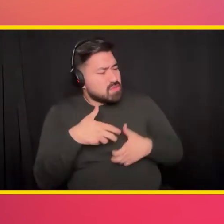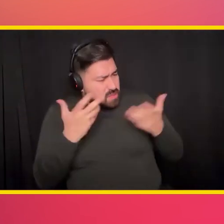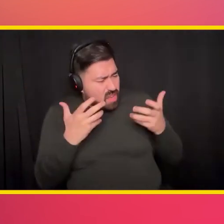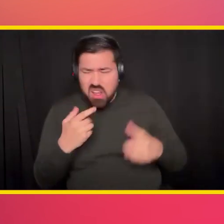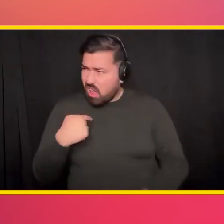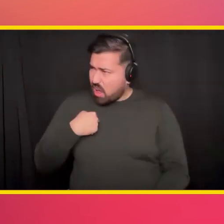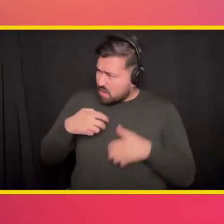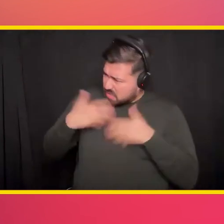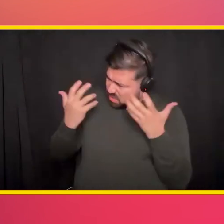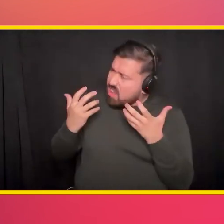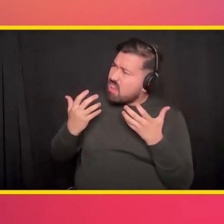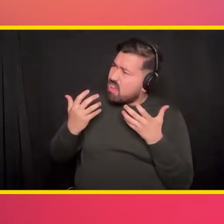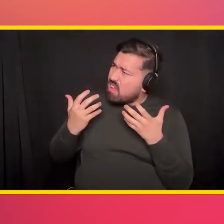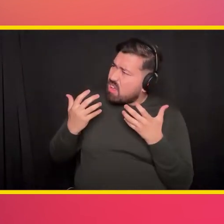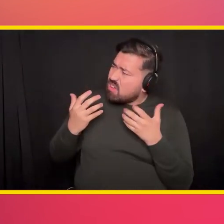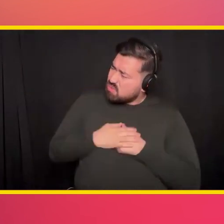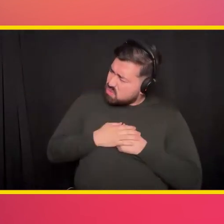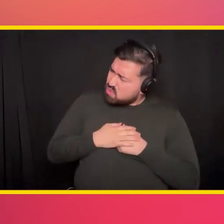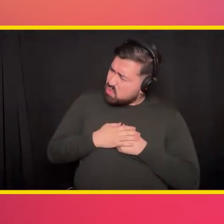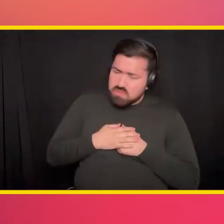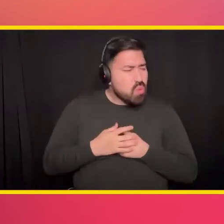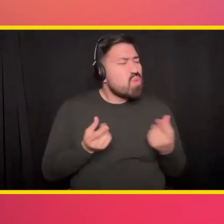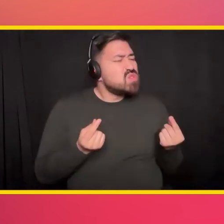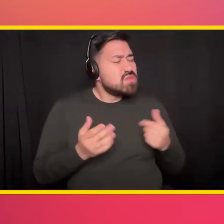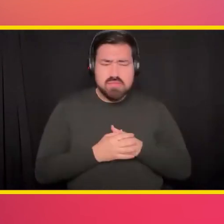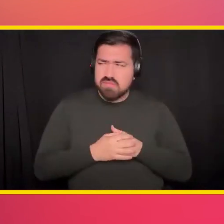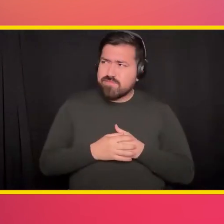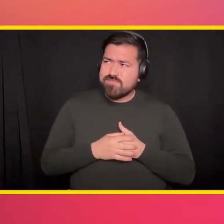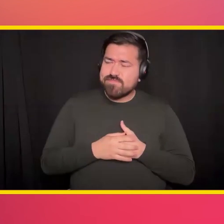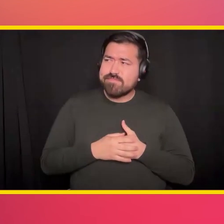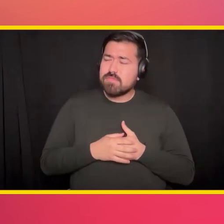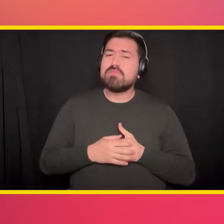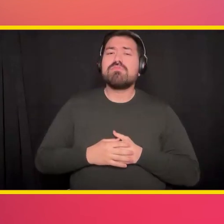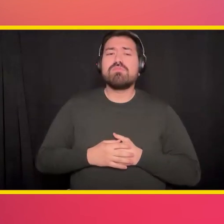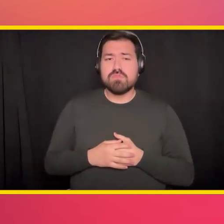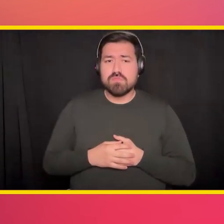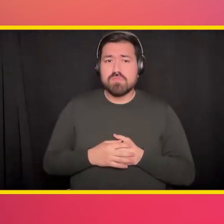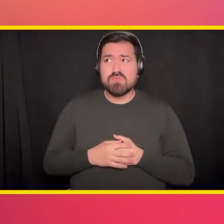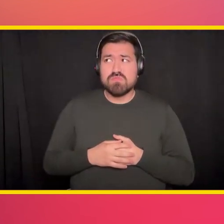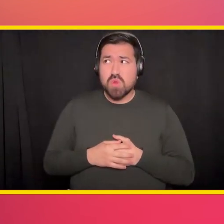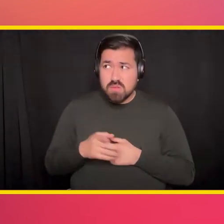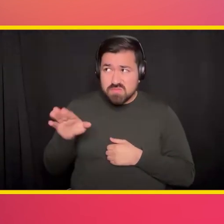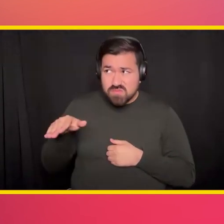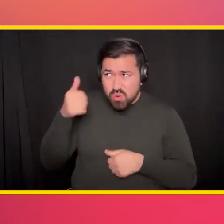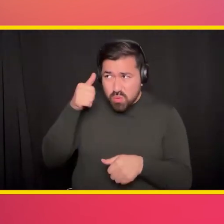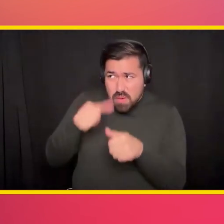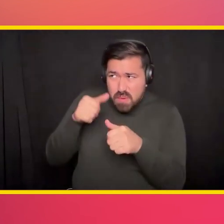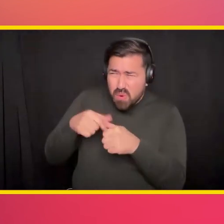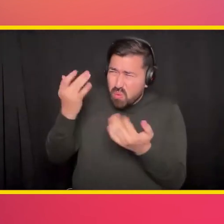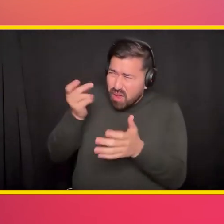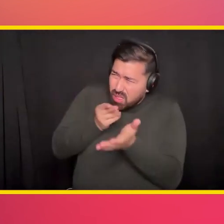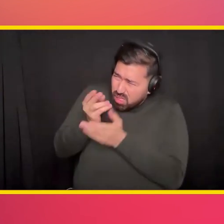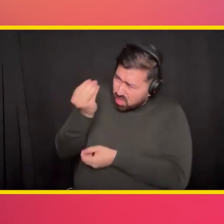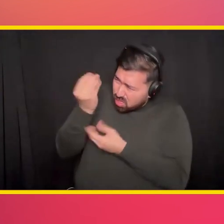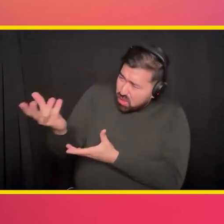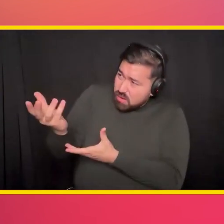am? What'd you do? And they were like, well, you obviously don't remember. So why would I tell you?